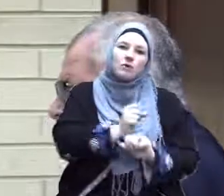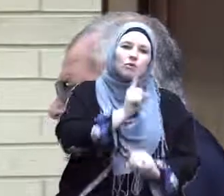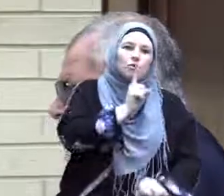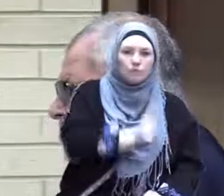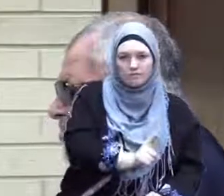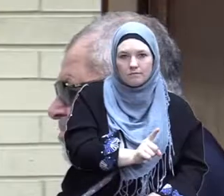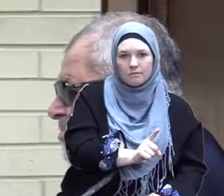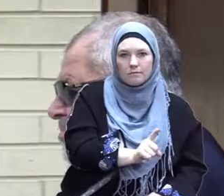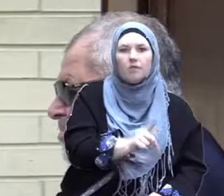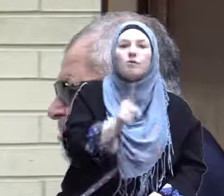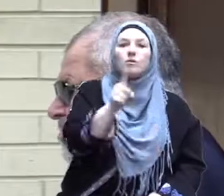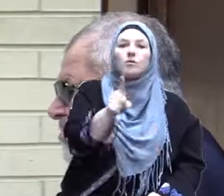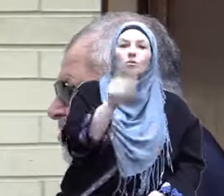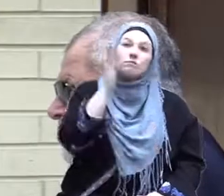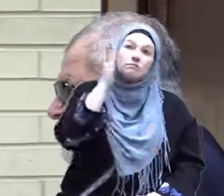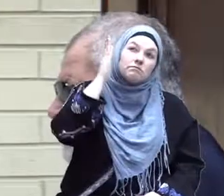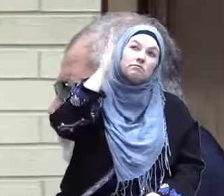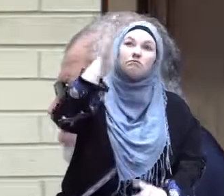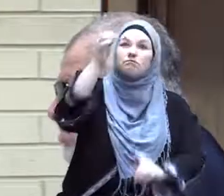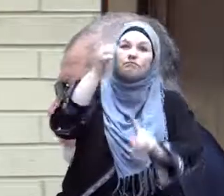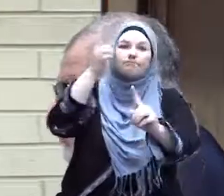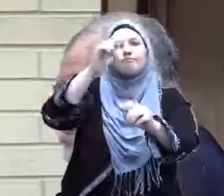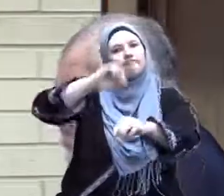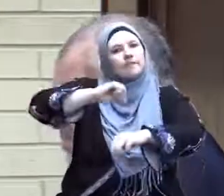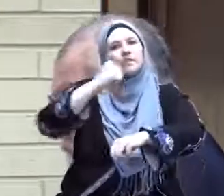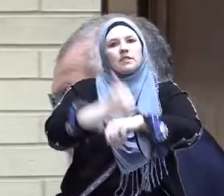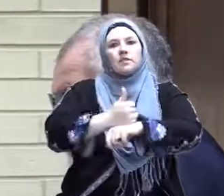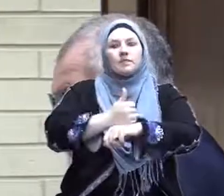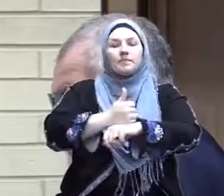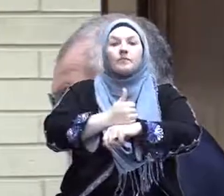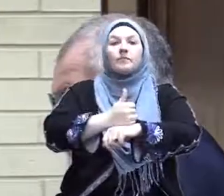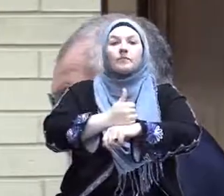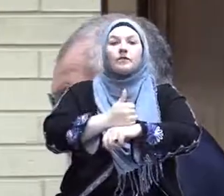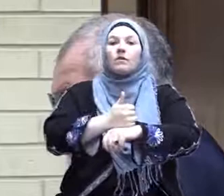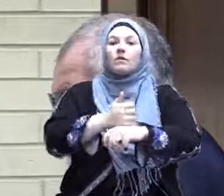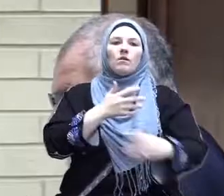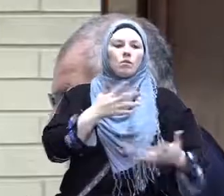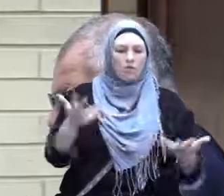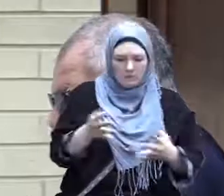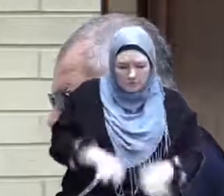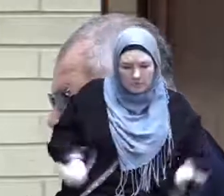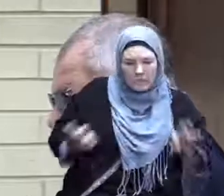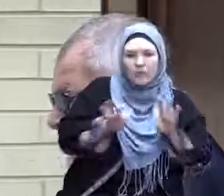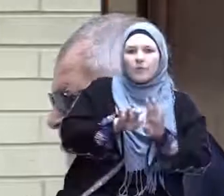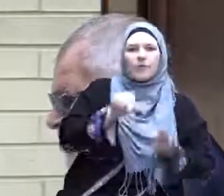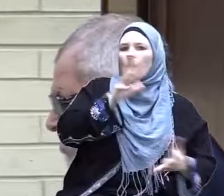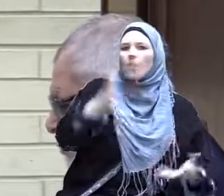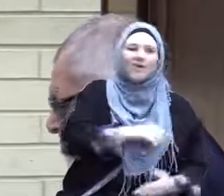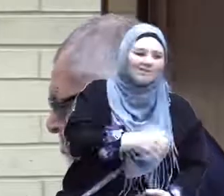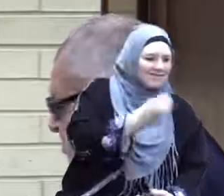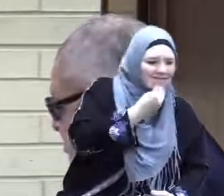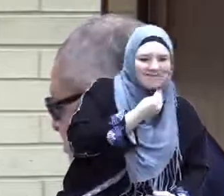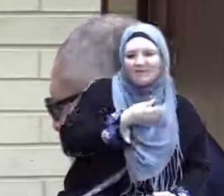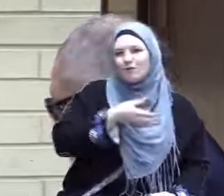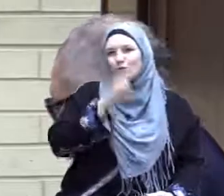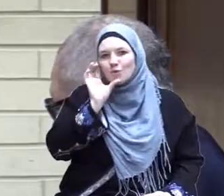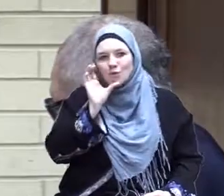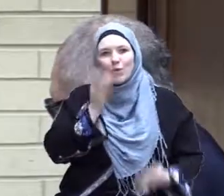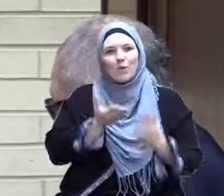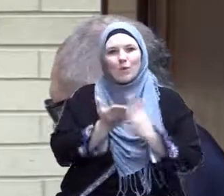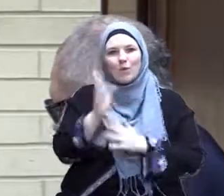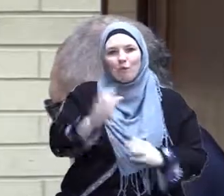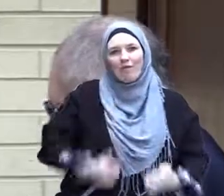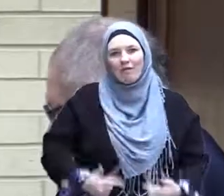sure that your destiny is secure. What matters is not what you eat or drink through a